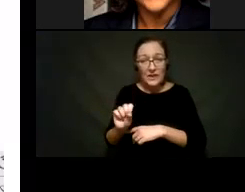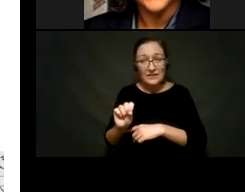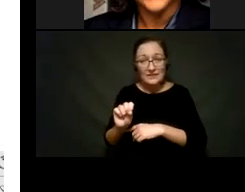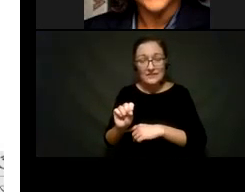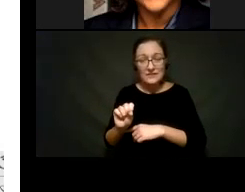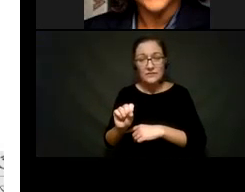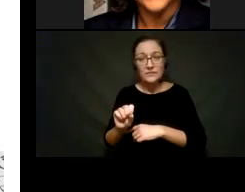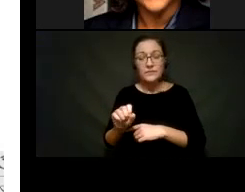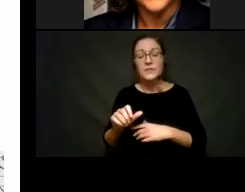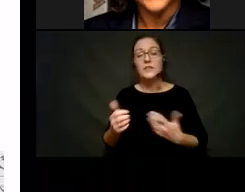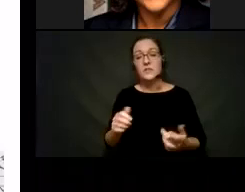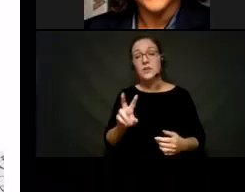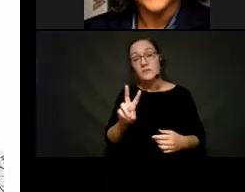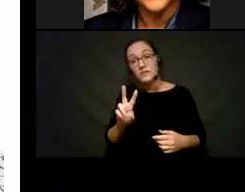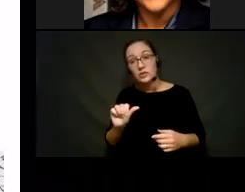its